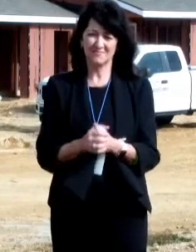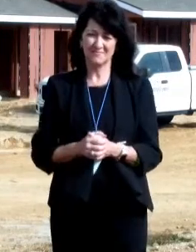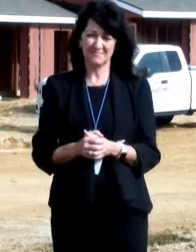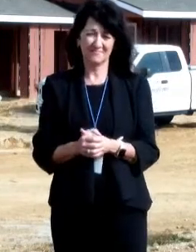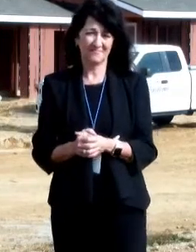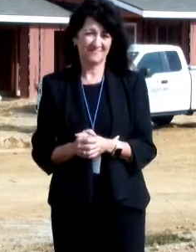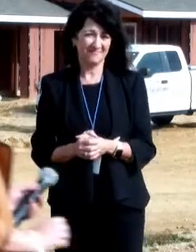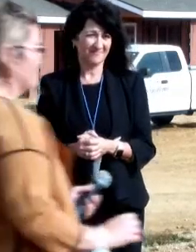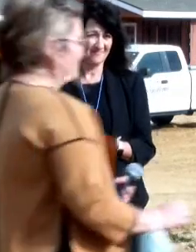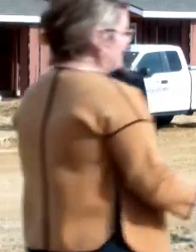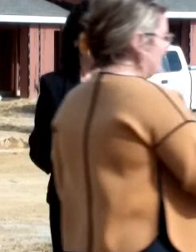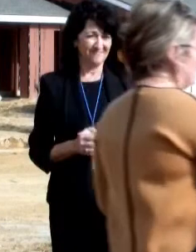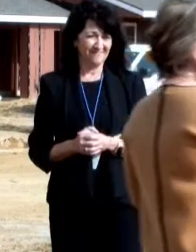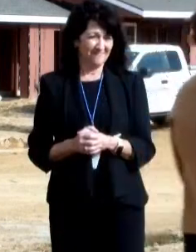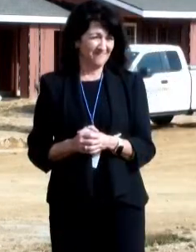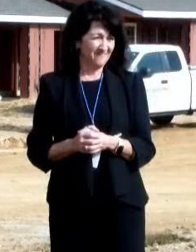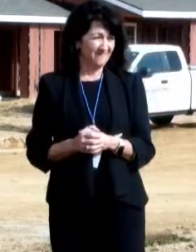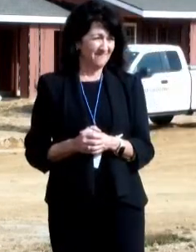Rochester.